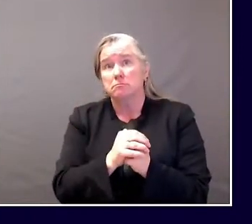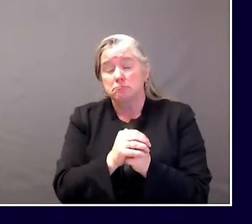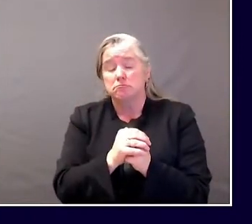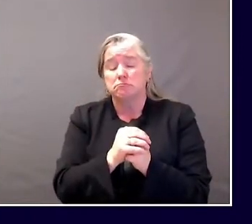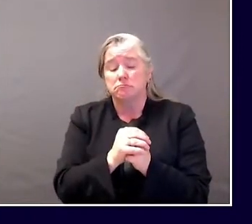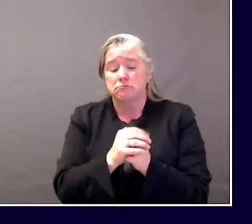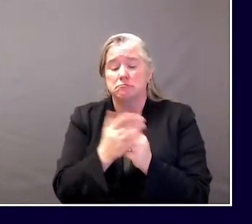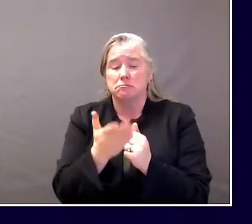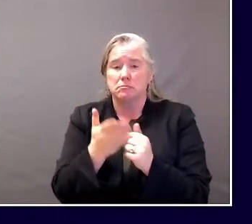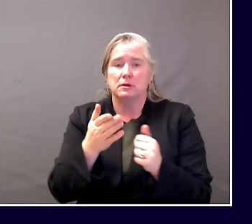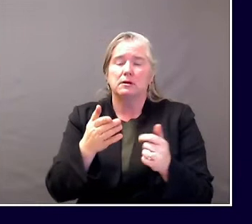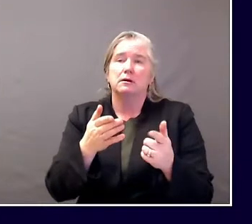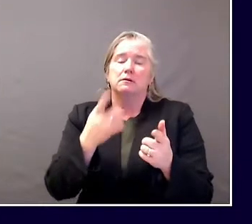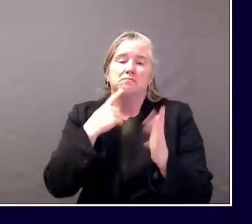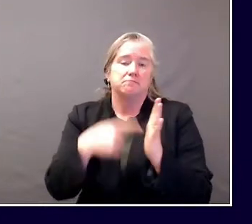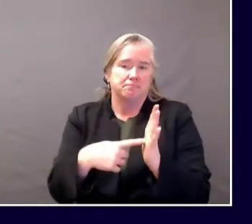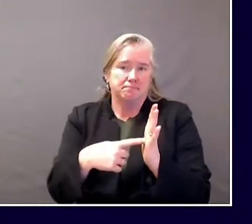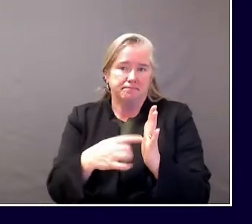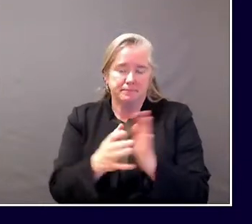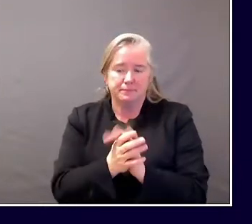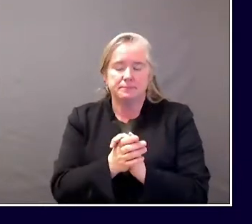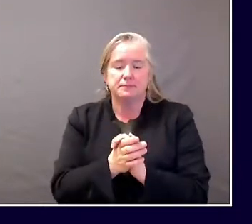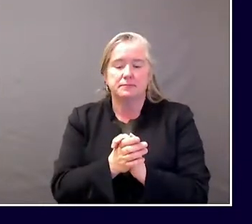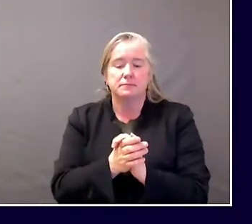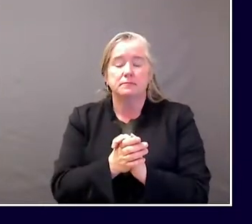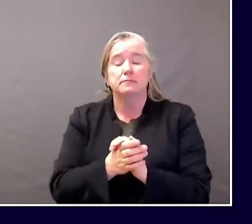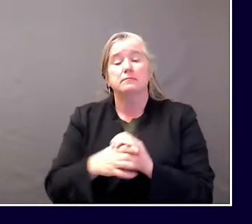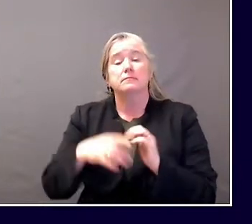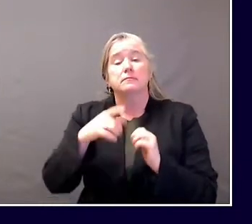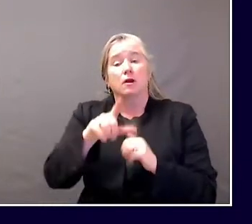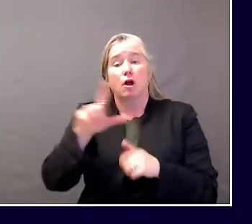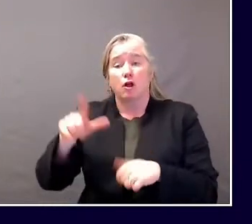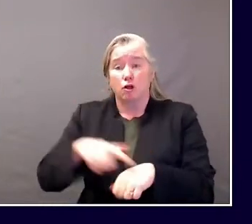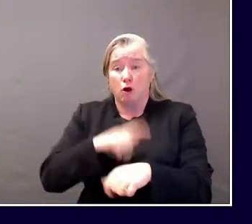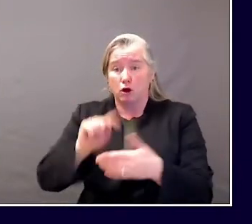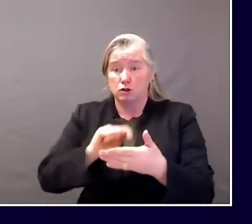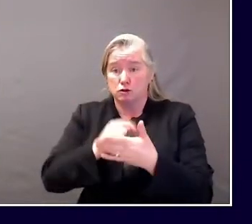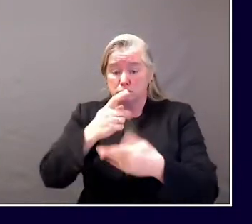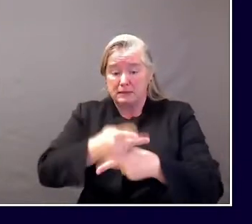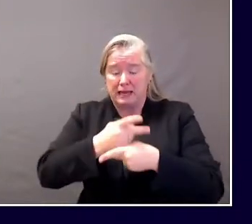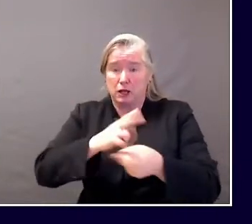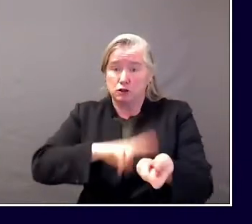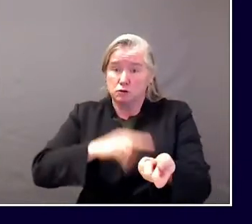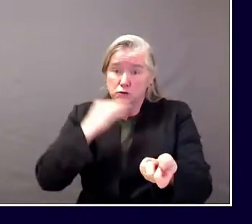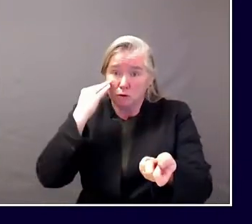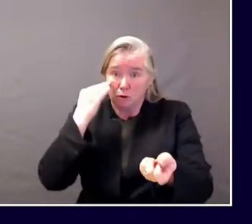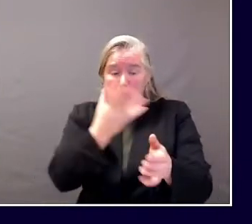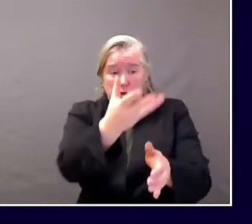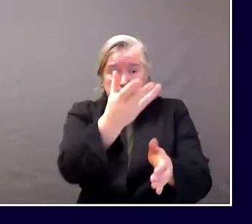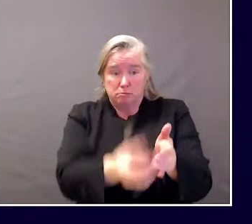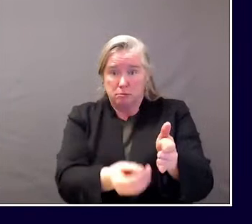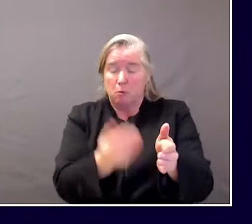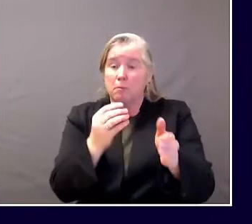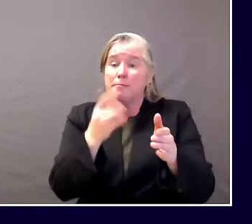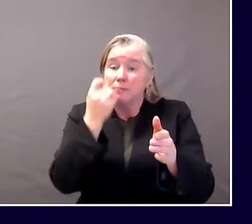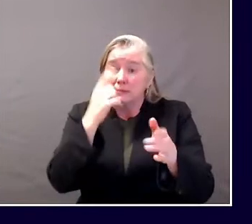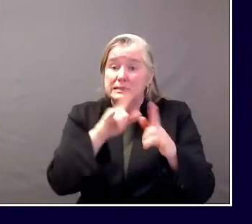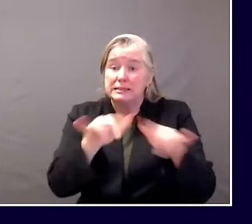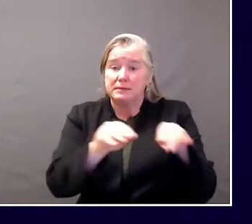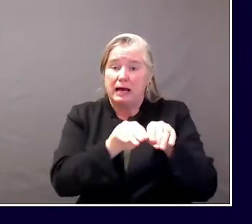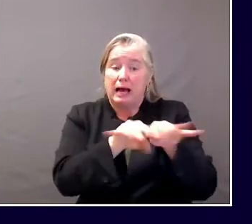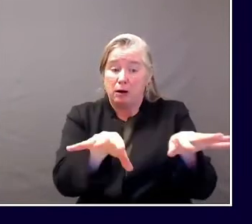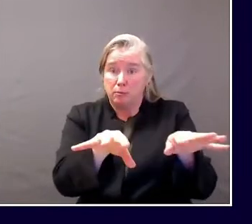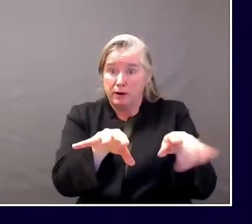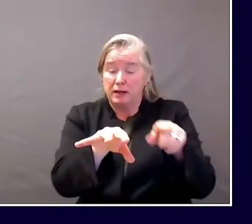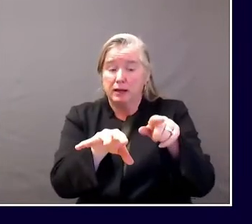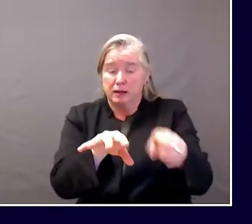die during, for example, an outbreak at a long-term care facility. In those situations, the administrator of the